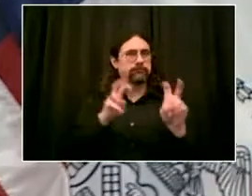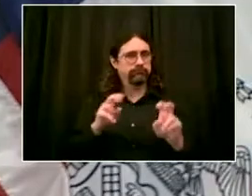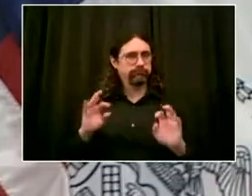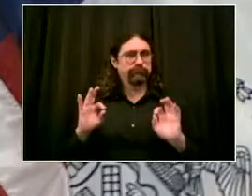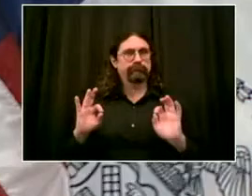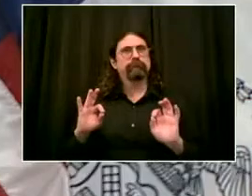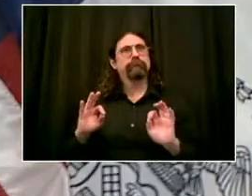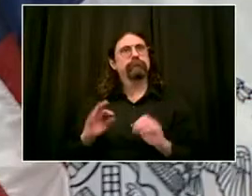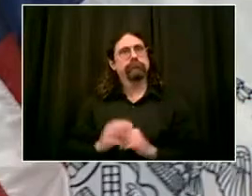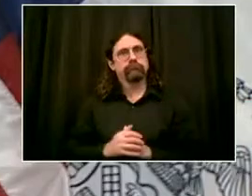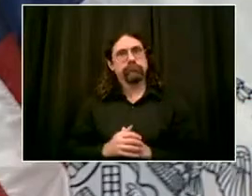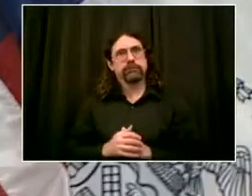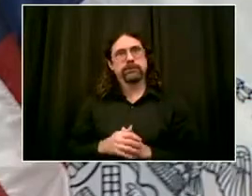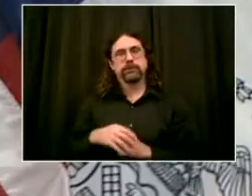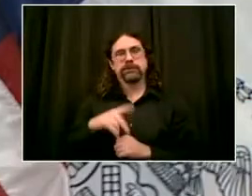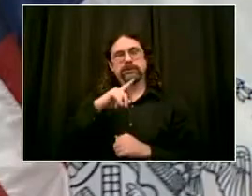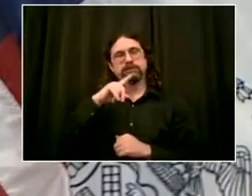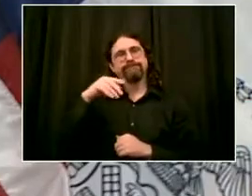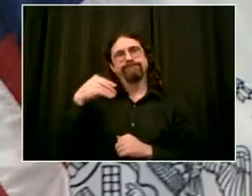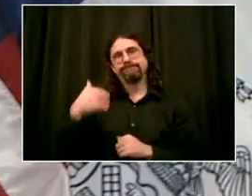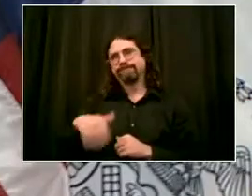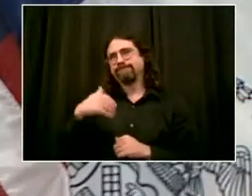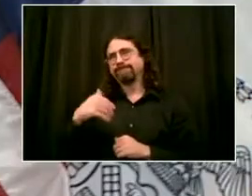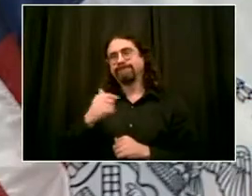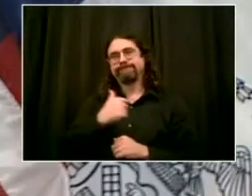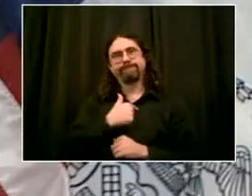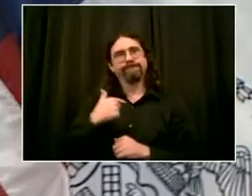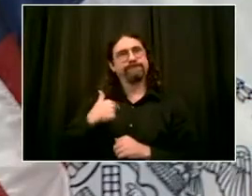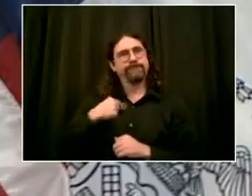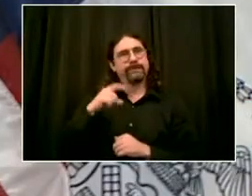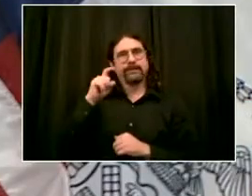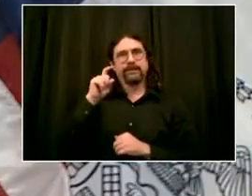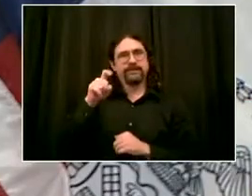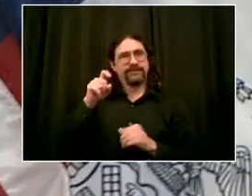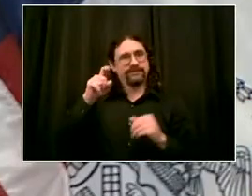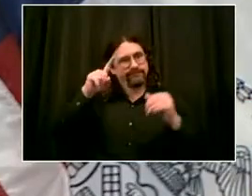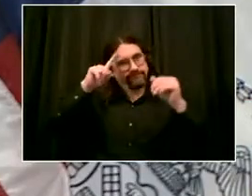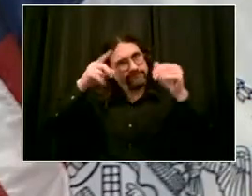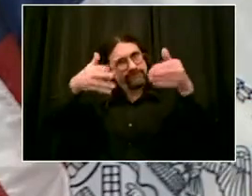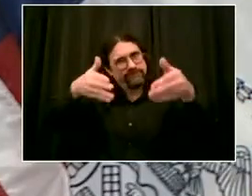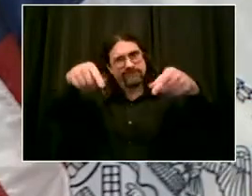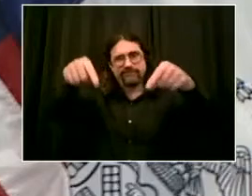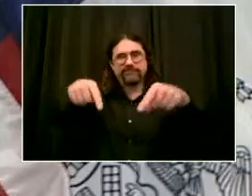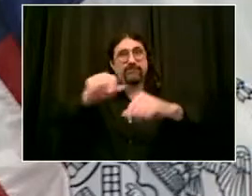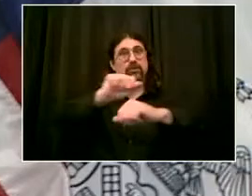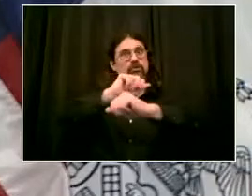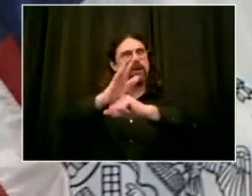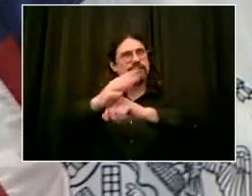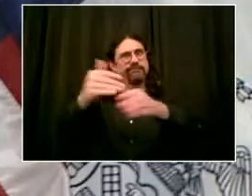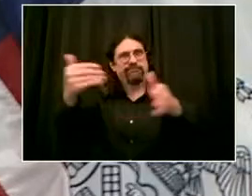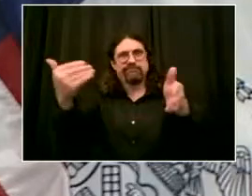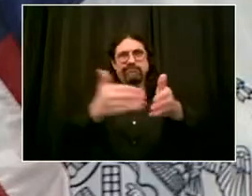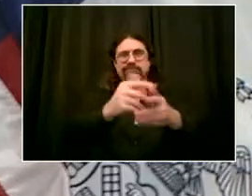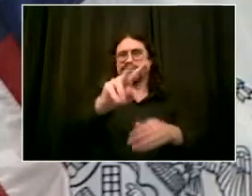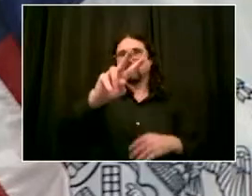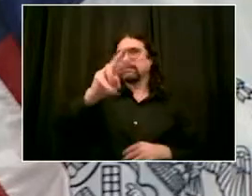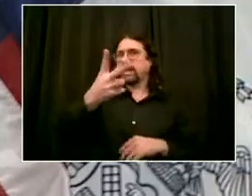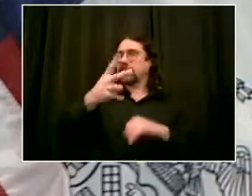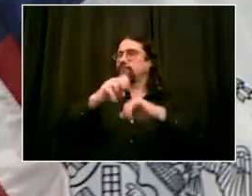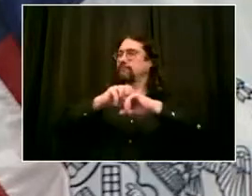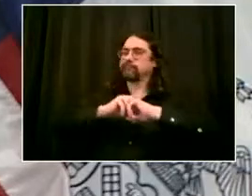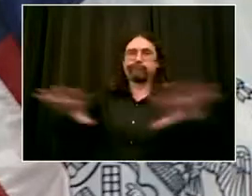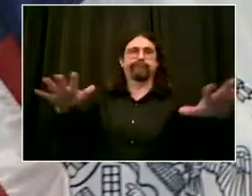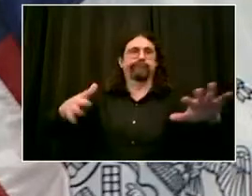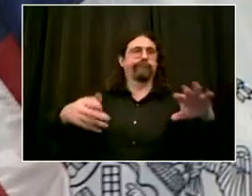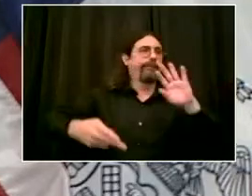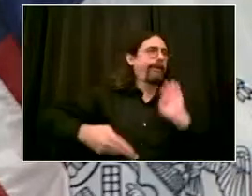that the reason New York City got strong again over the summer was because of each and every one of you you have to make that choice again